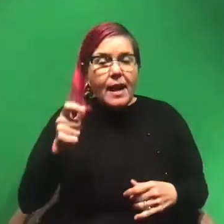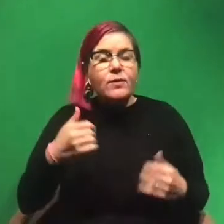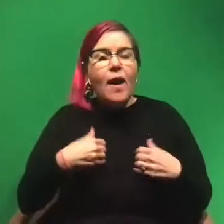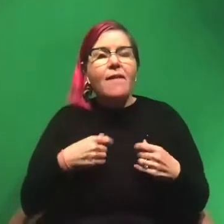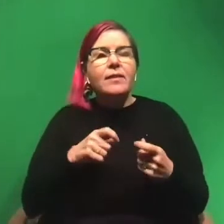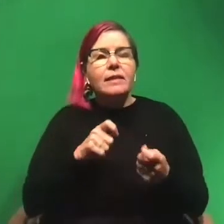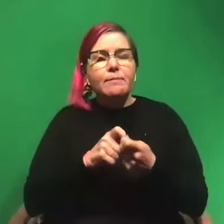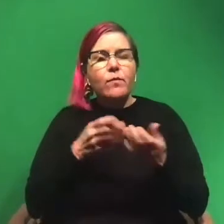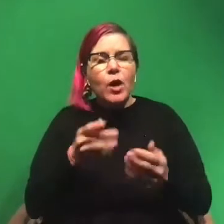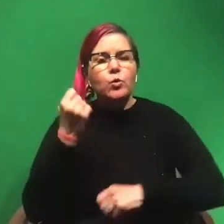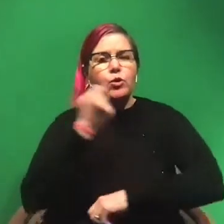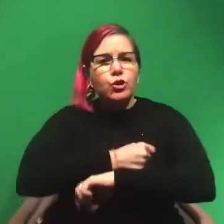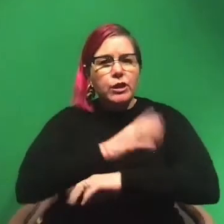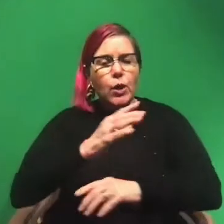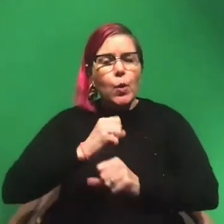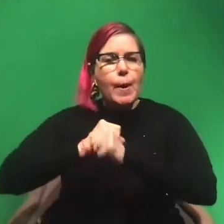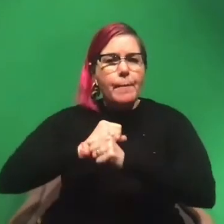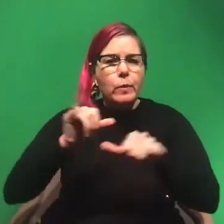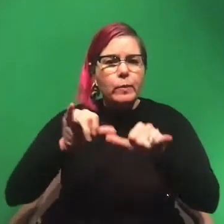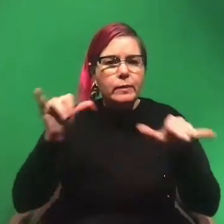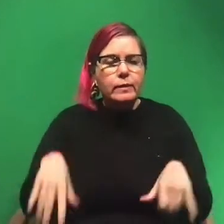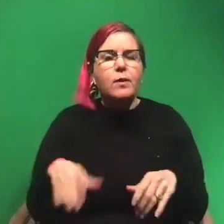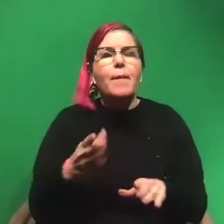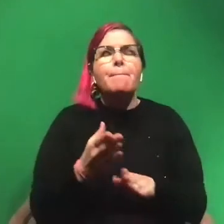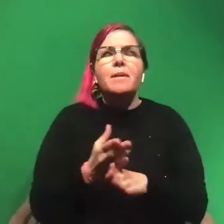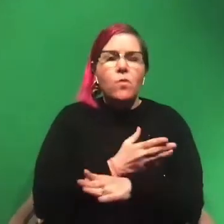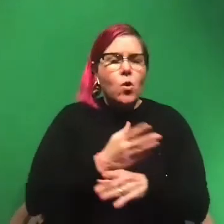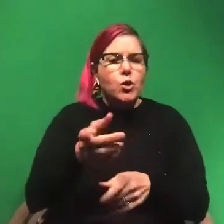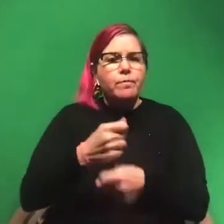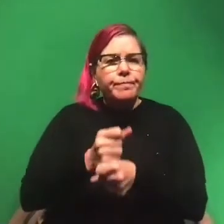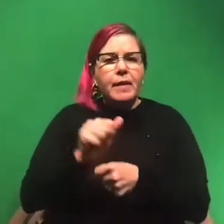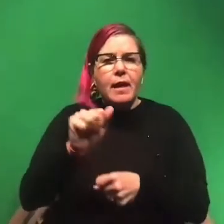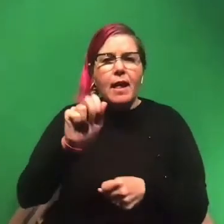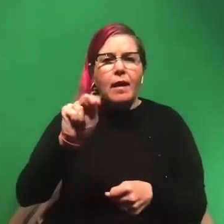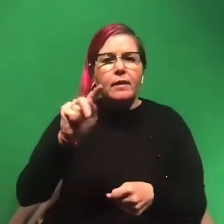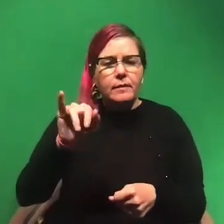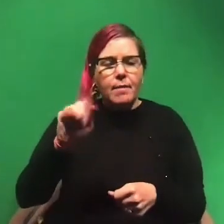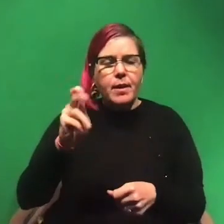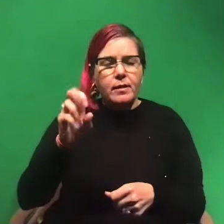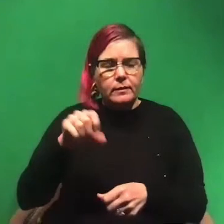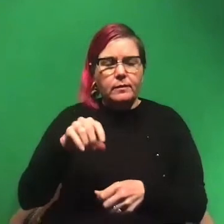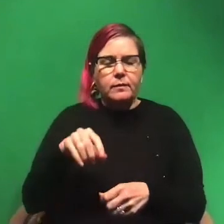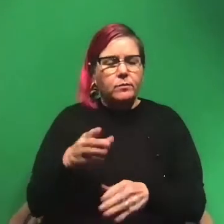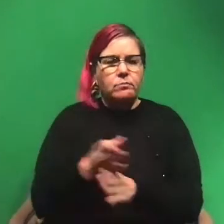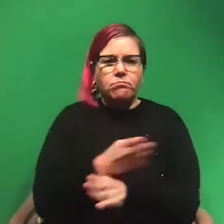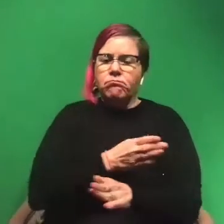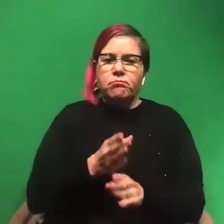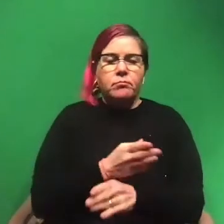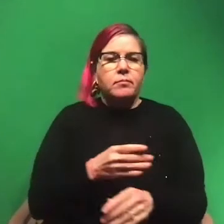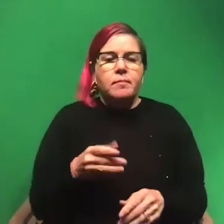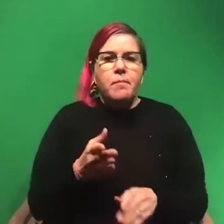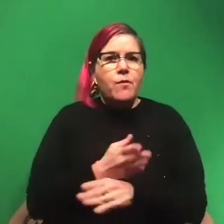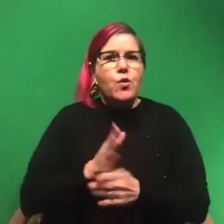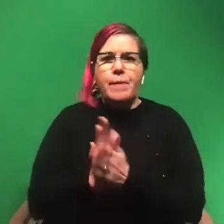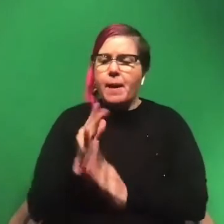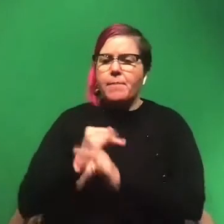your immune system. And again, I'm talking about way before antibody production and way before adaptive immunity takes place.